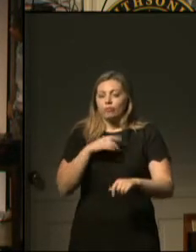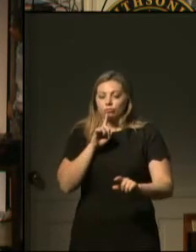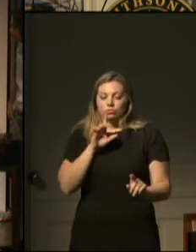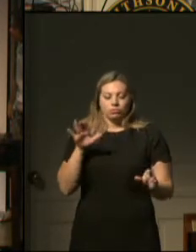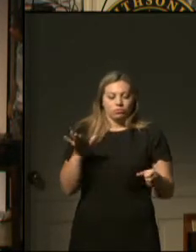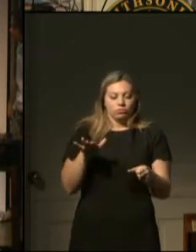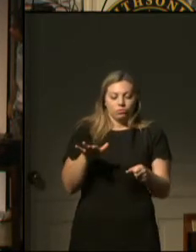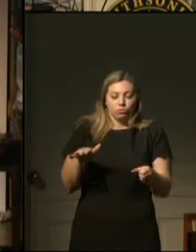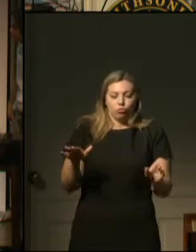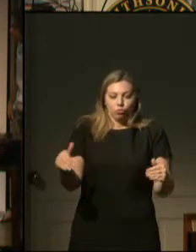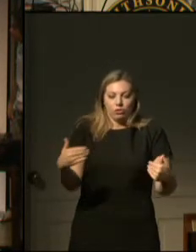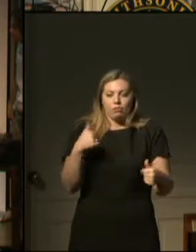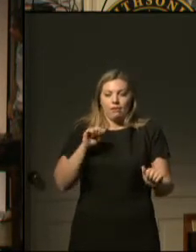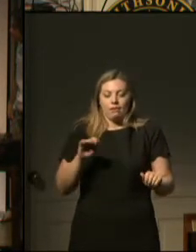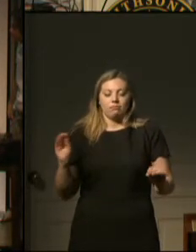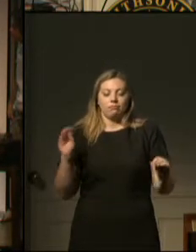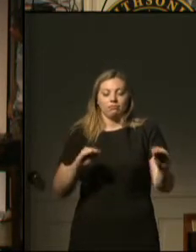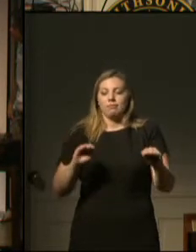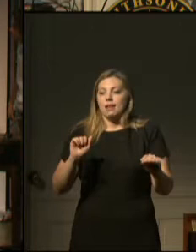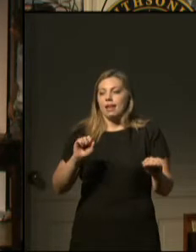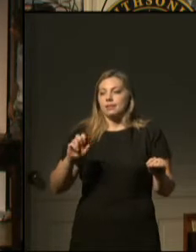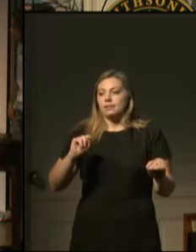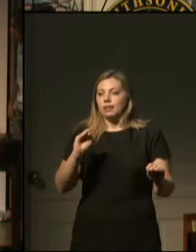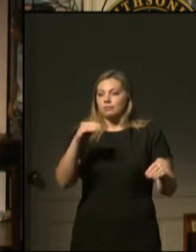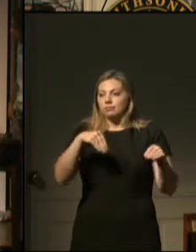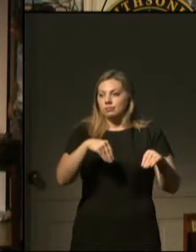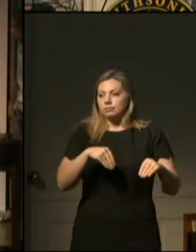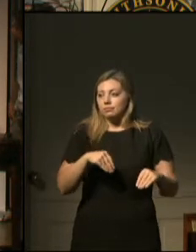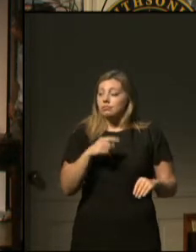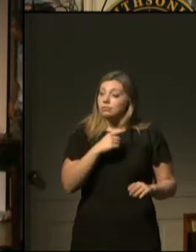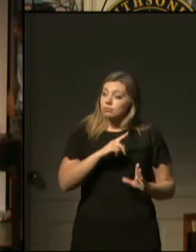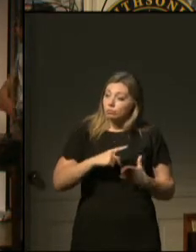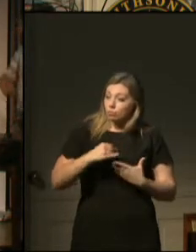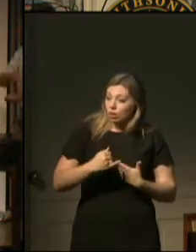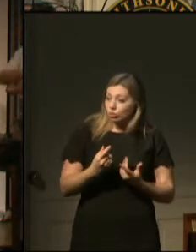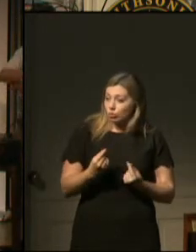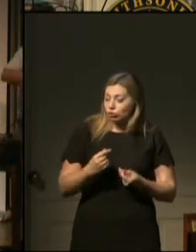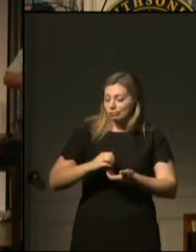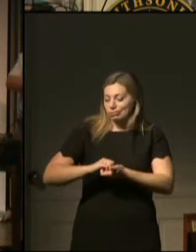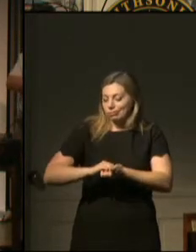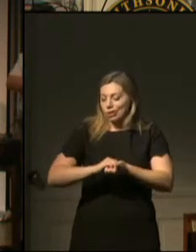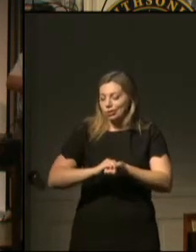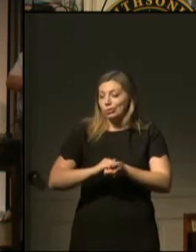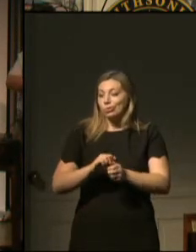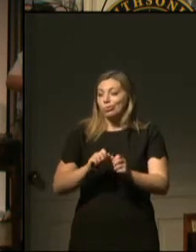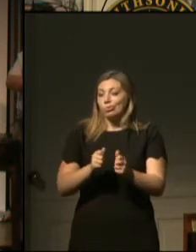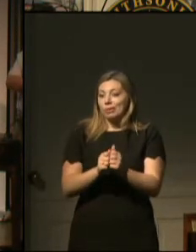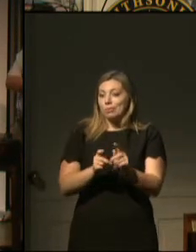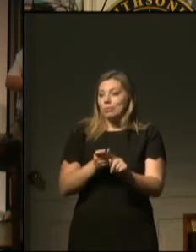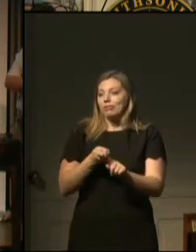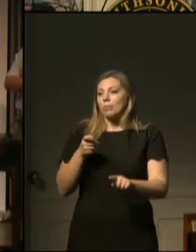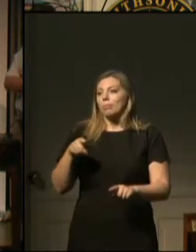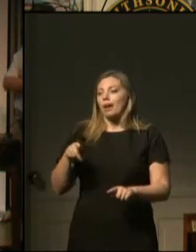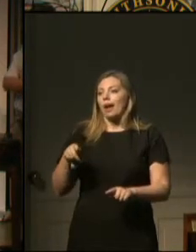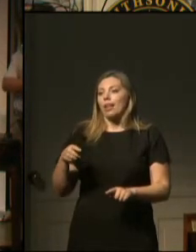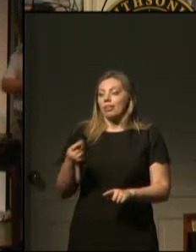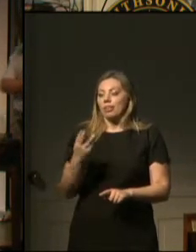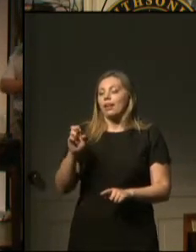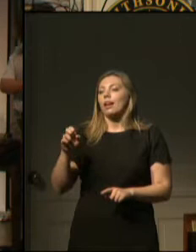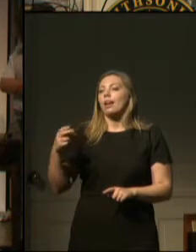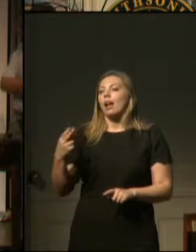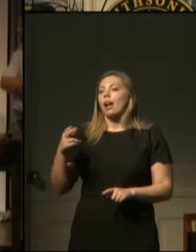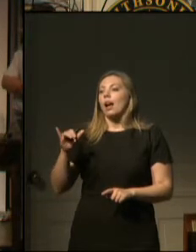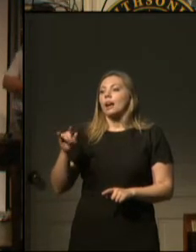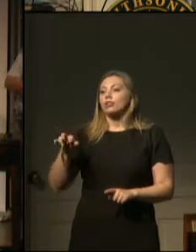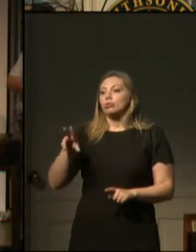room so that we can put those assets into it. This right here is a project that we're actually doing in partnership with people from the Hydros. We have their 3D